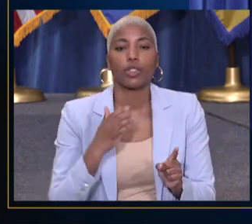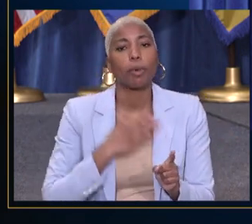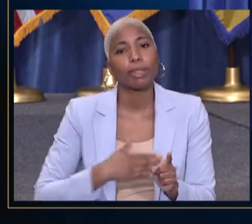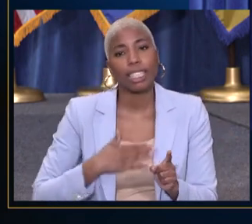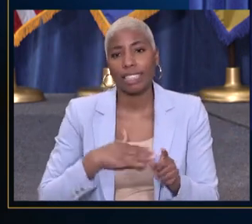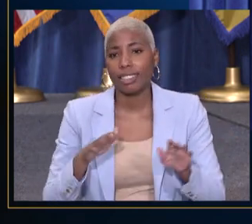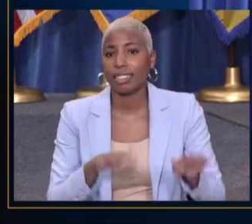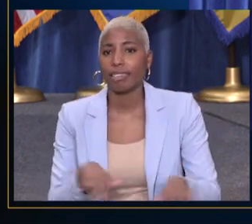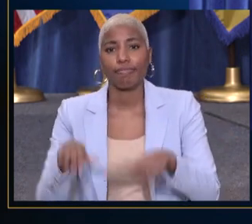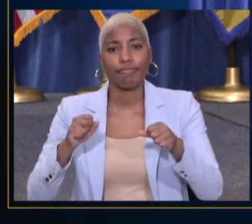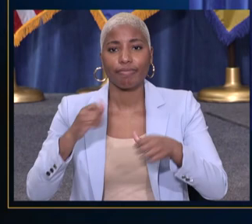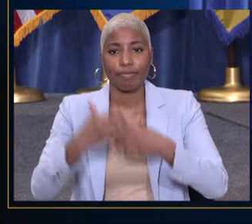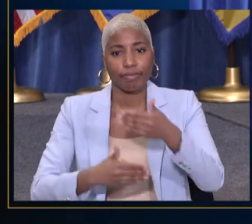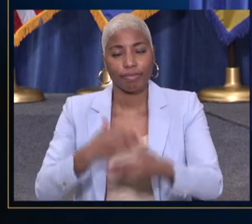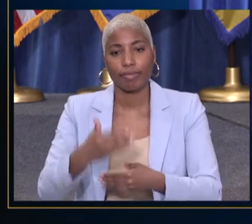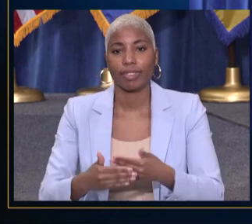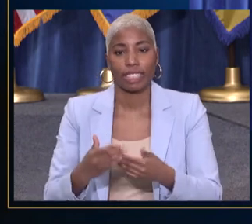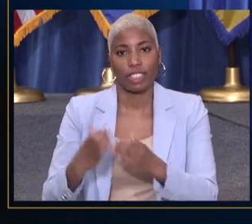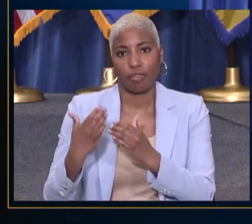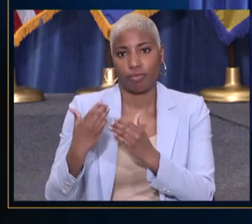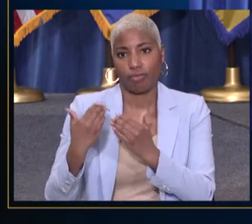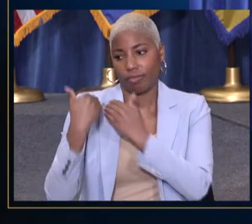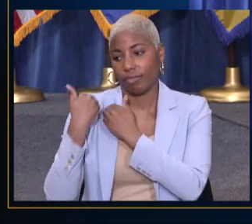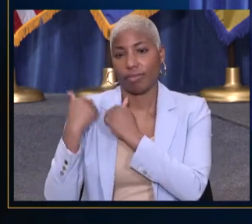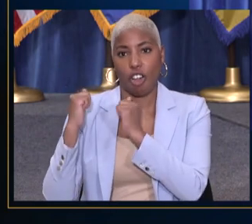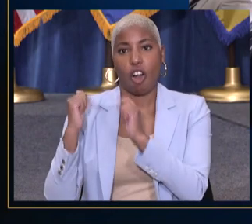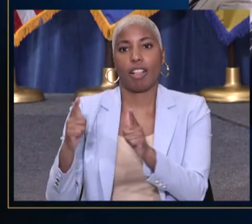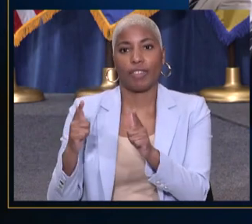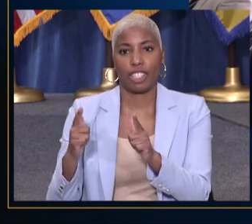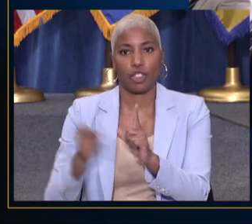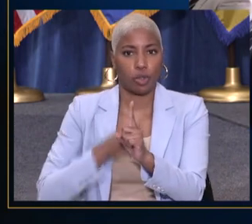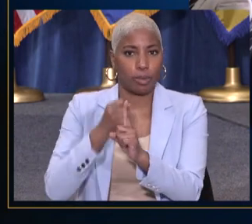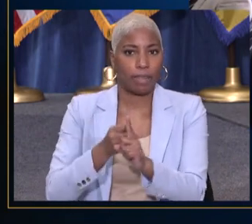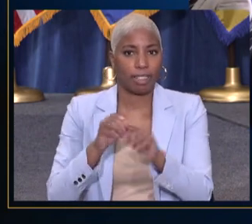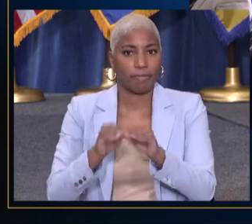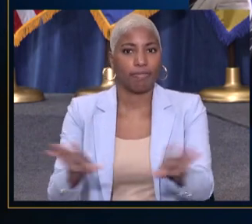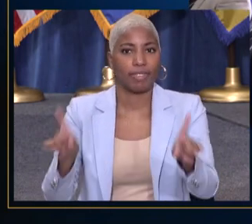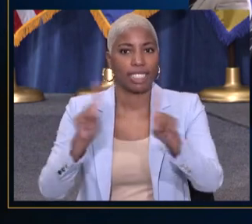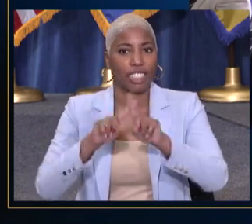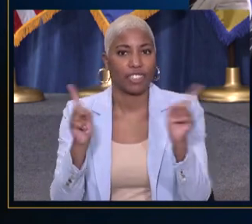us to make a difference. One more time for our panelists. Thank you.